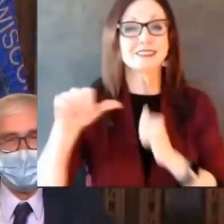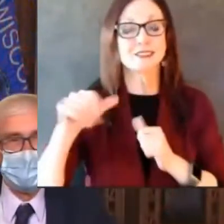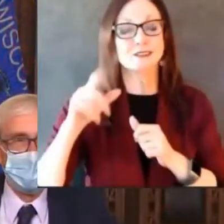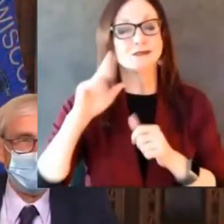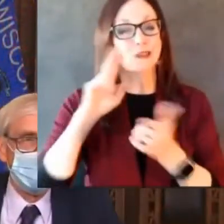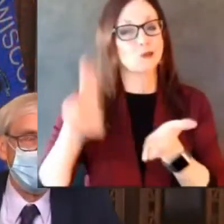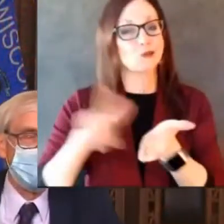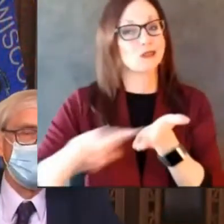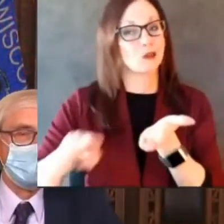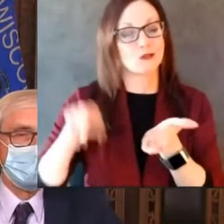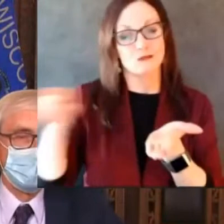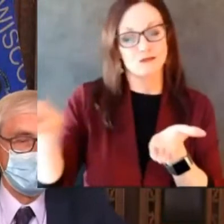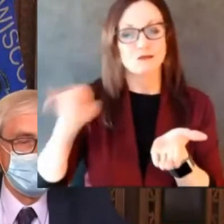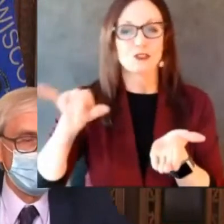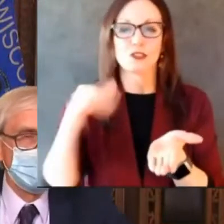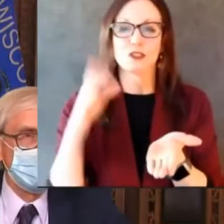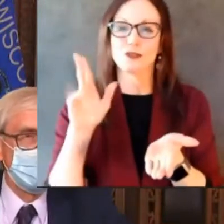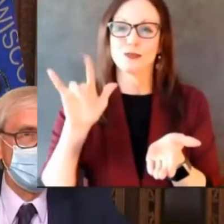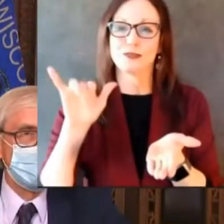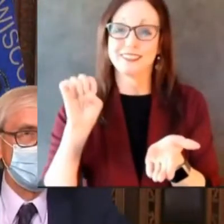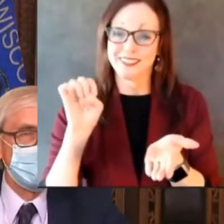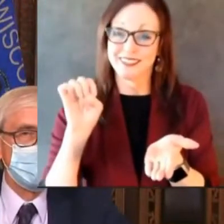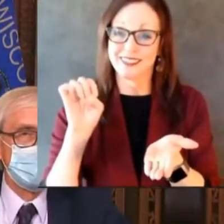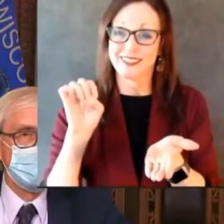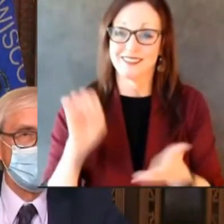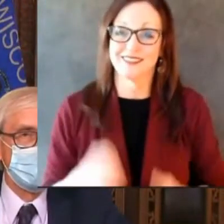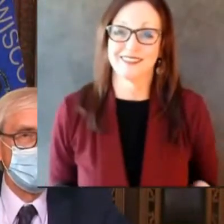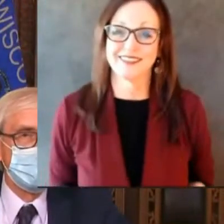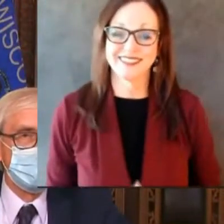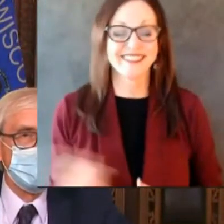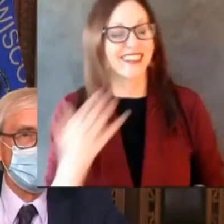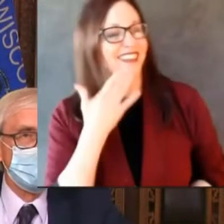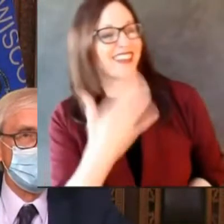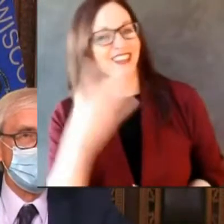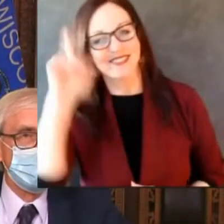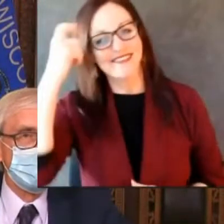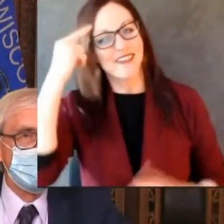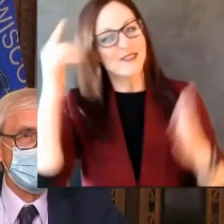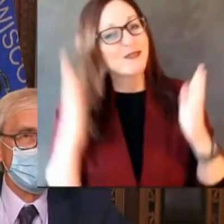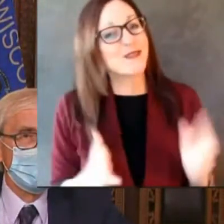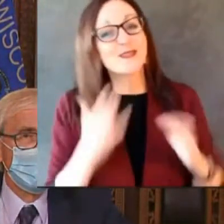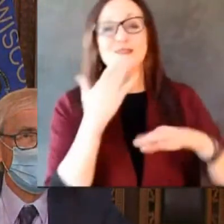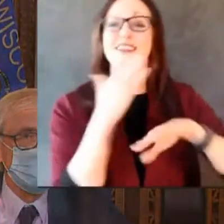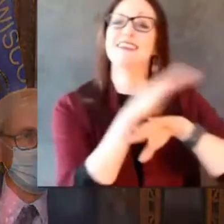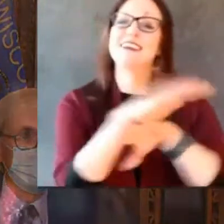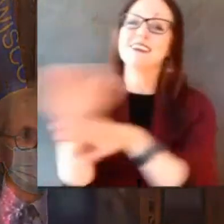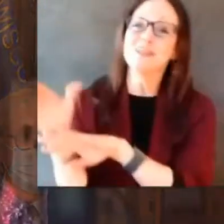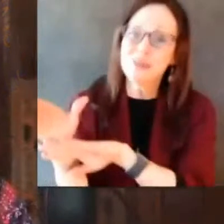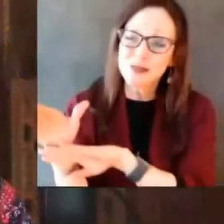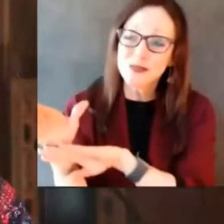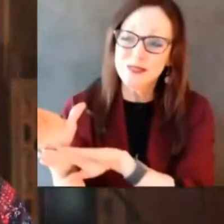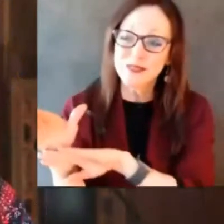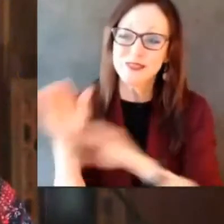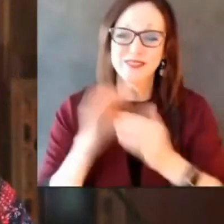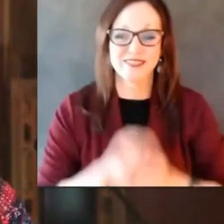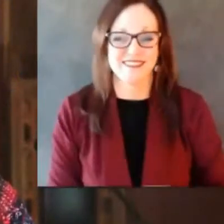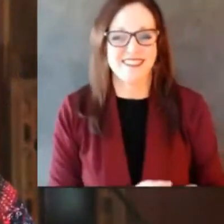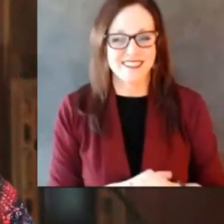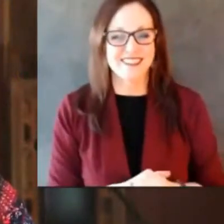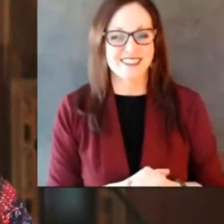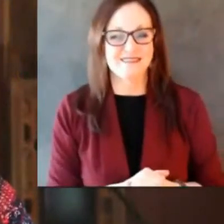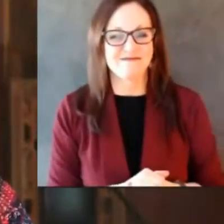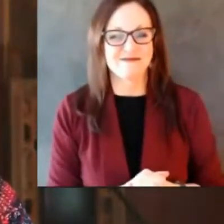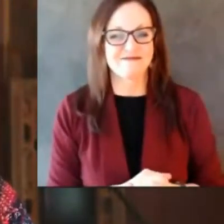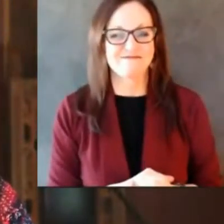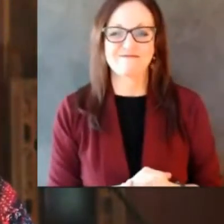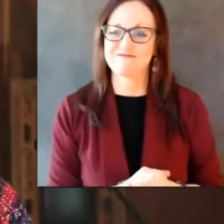much, Governor, and good afternoon, and thank you for joining us. So as of today, we have